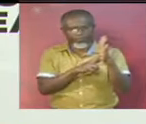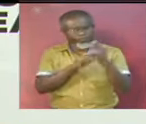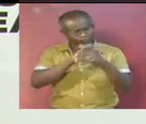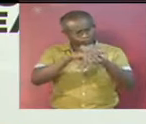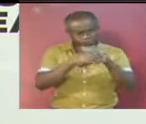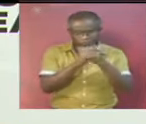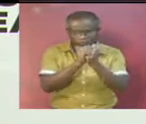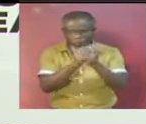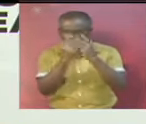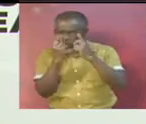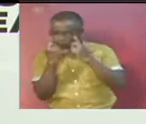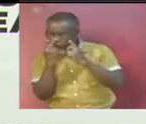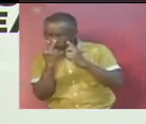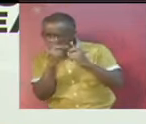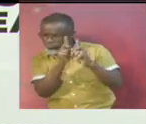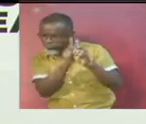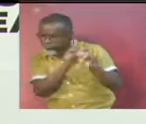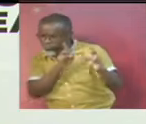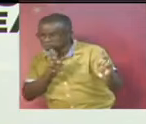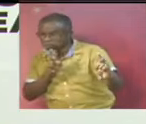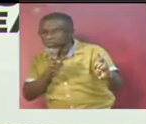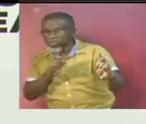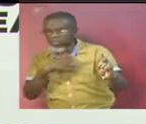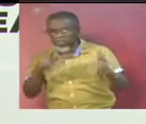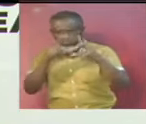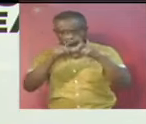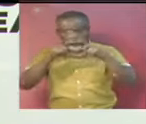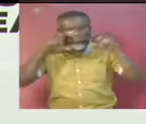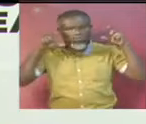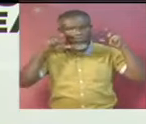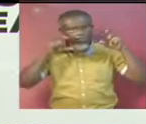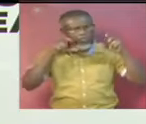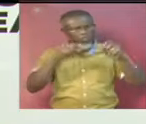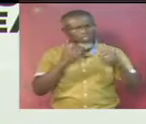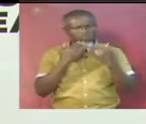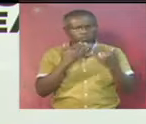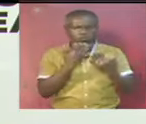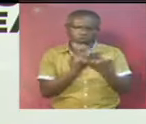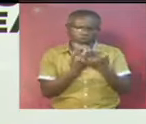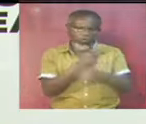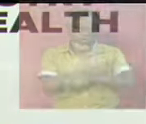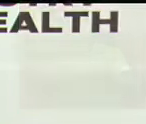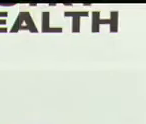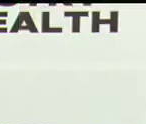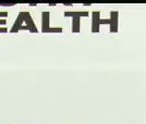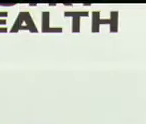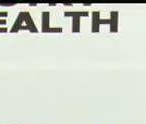distance, and wear a mask. Have a good day, everyone, and stay safe. Goodbye for now.